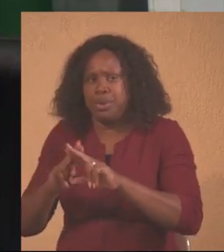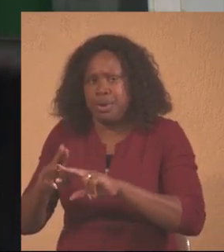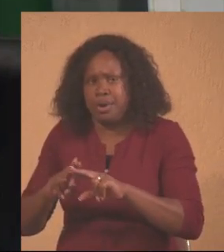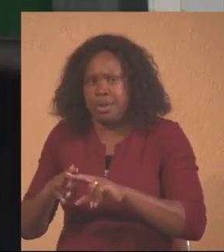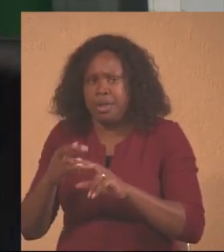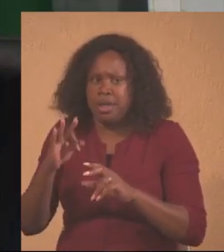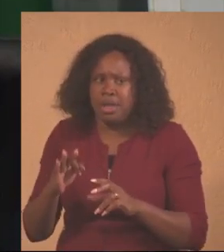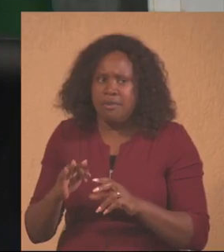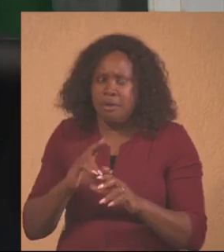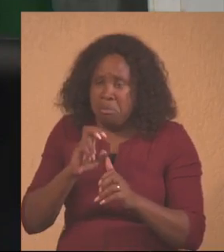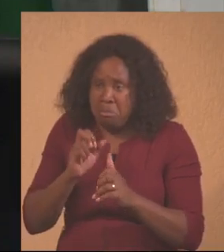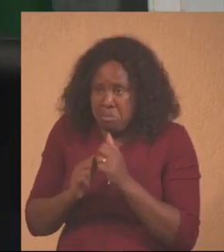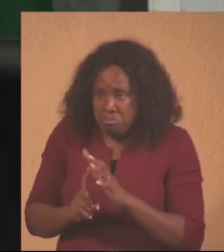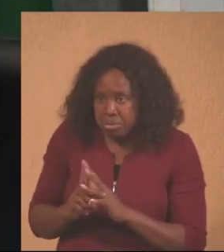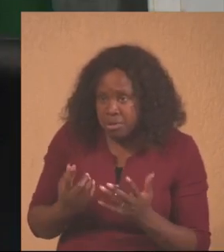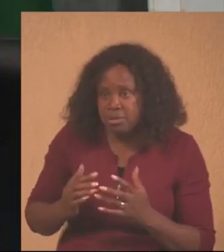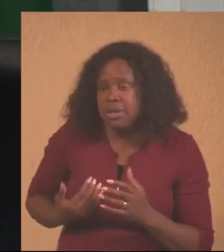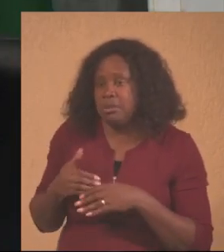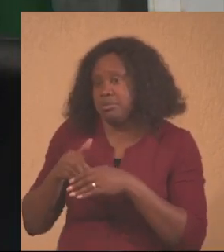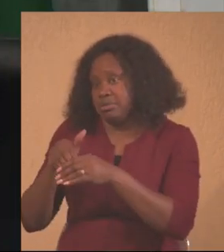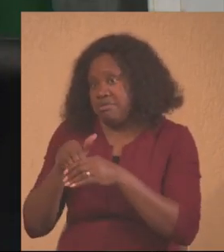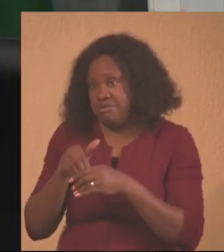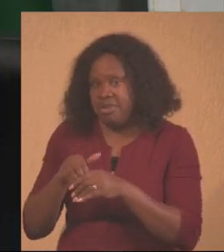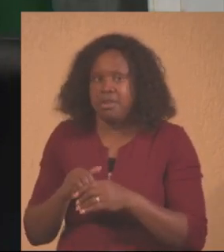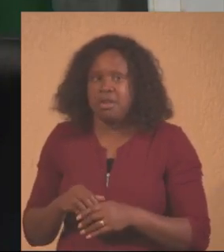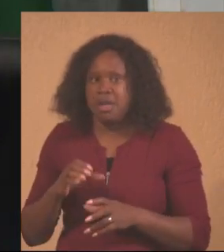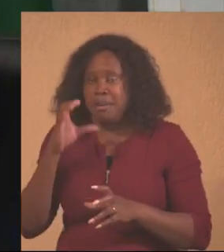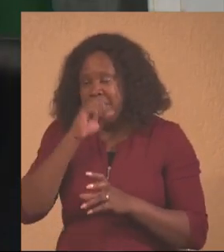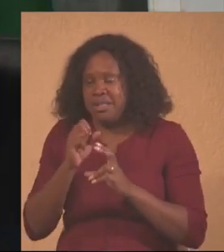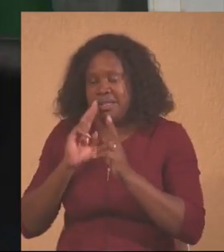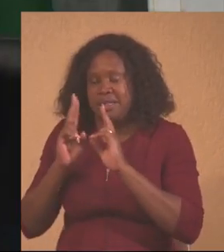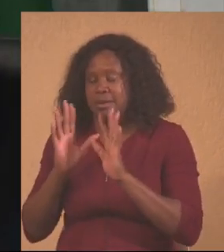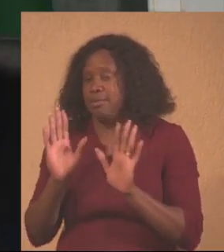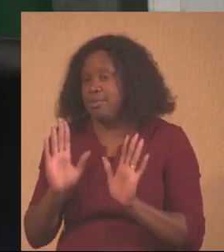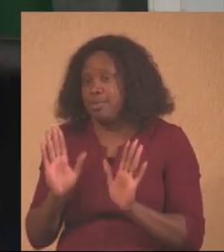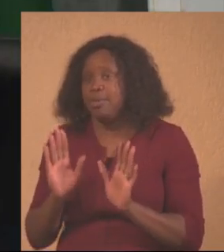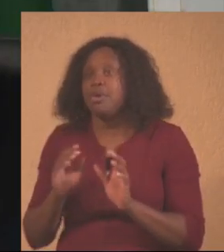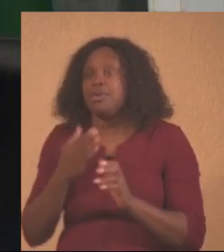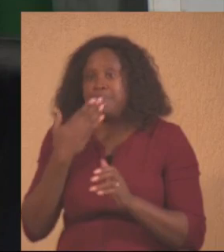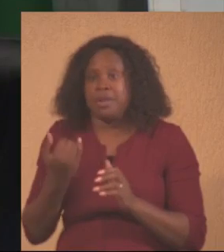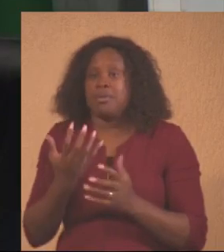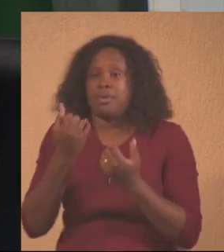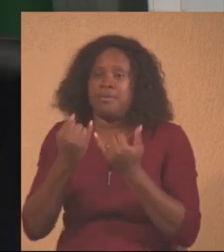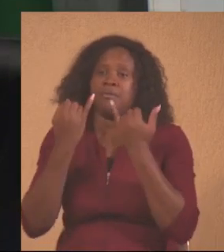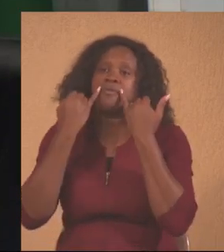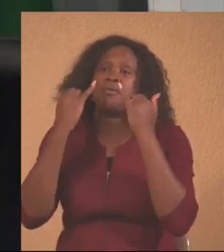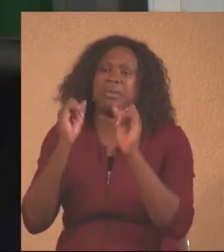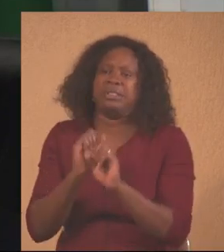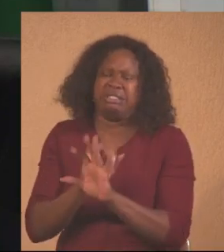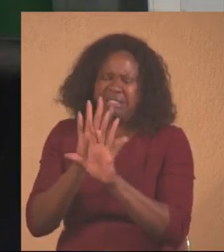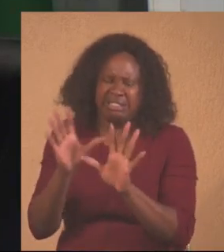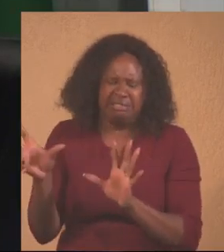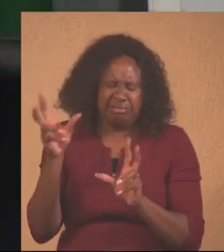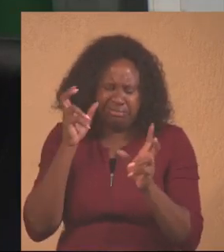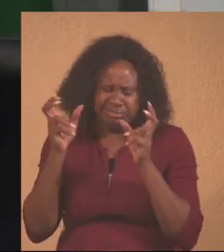should there be an emergency, should they want to travel. So do not miss that discussion so that we all have the information clearly laid out to